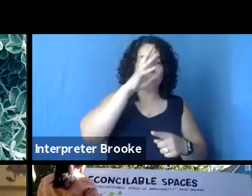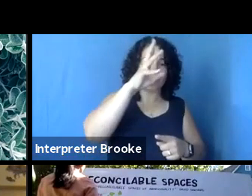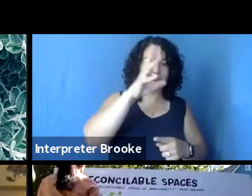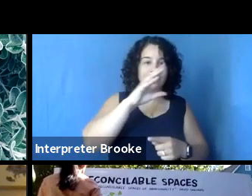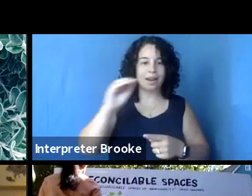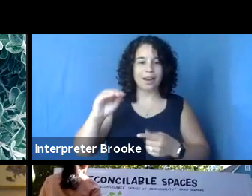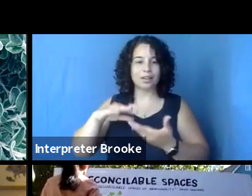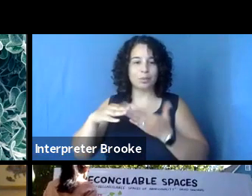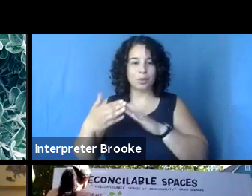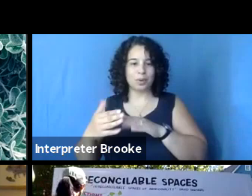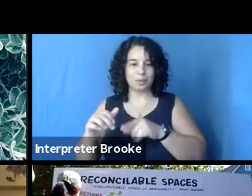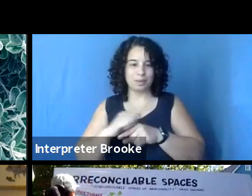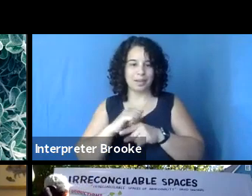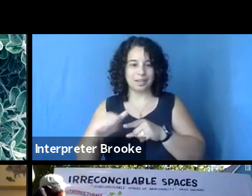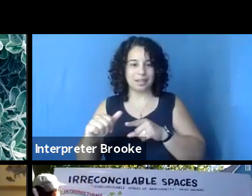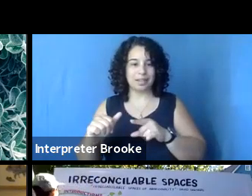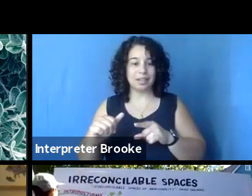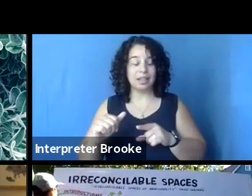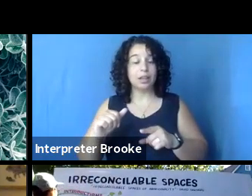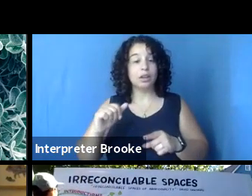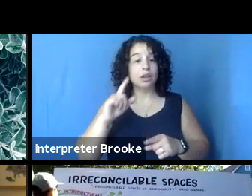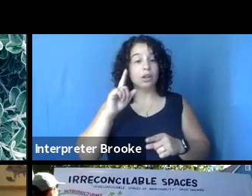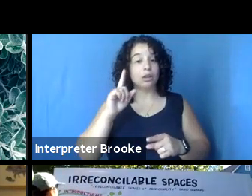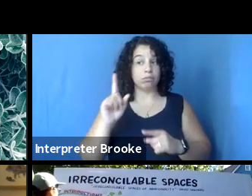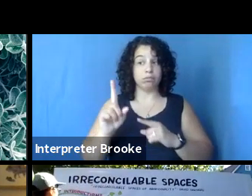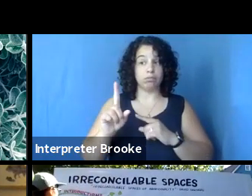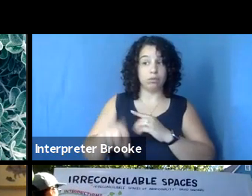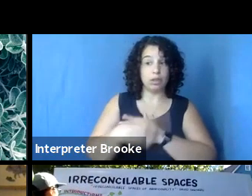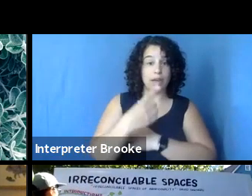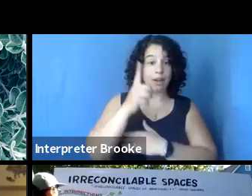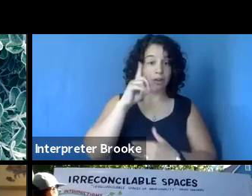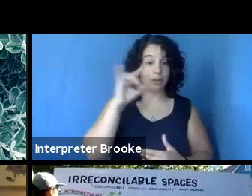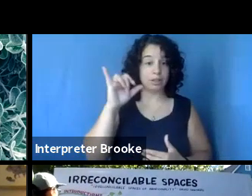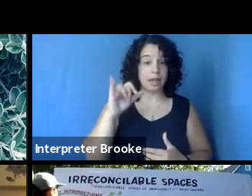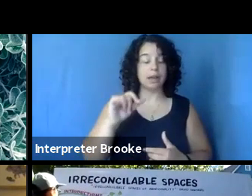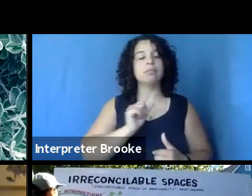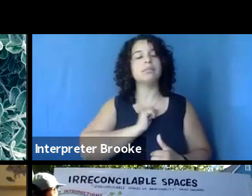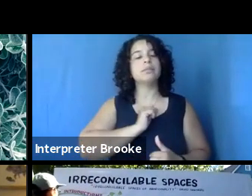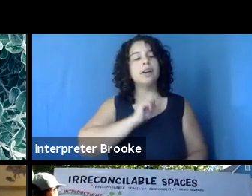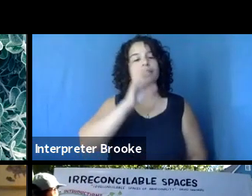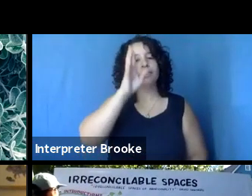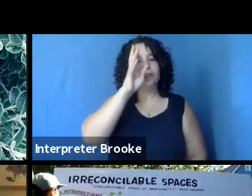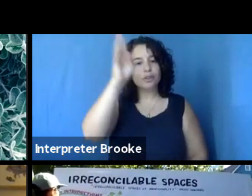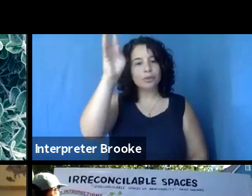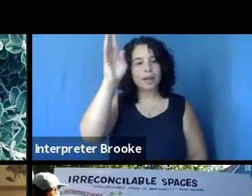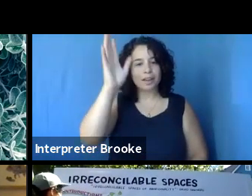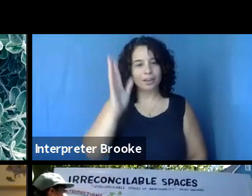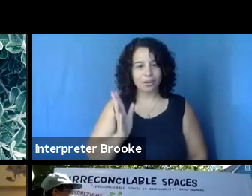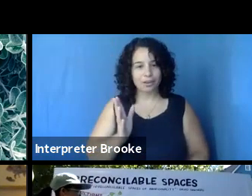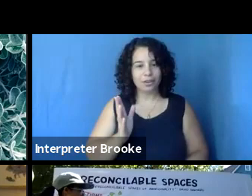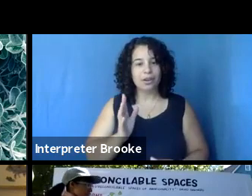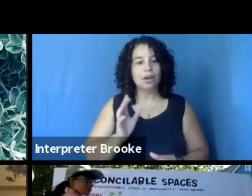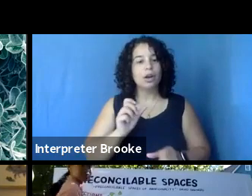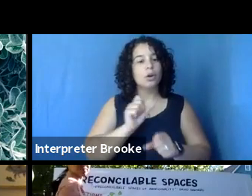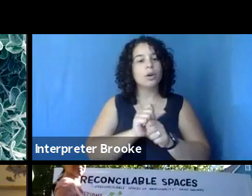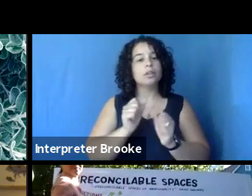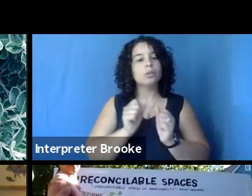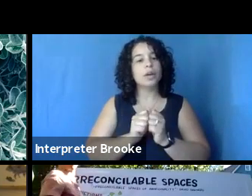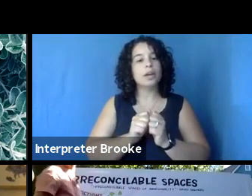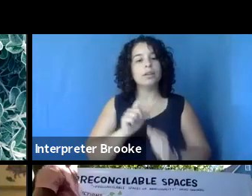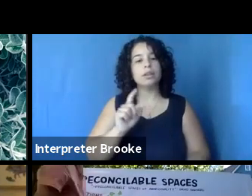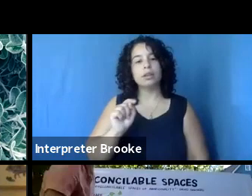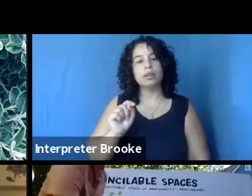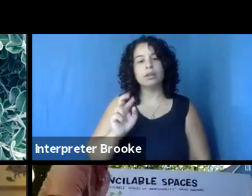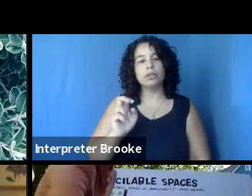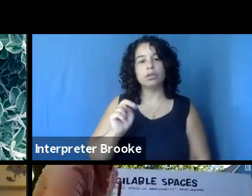In real time, what that means is that I am a creator who is working in transdisciplinary media. I'm a